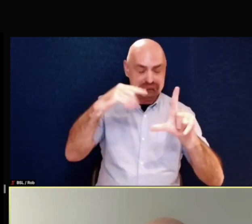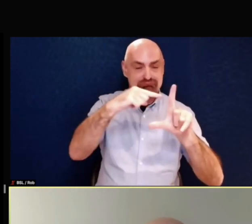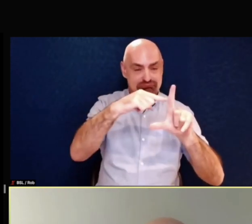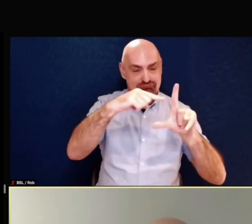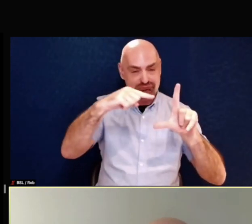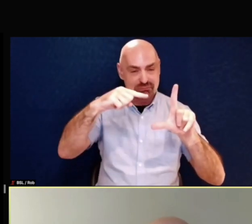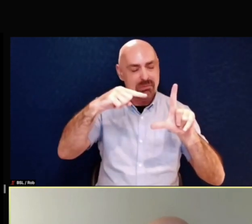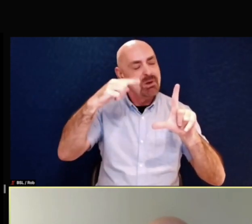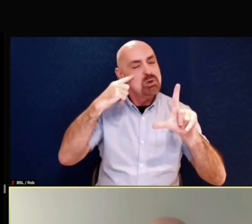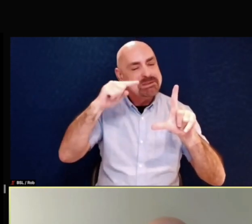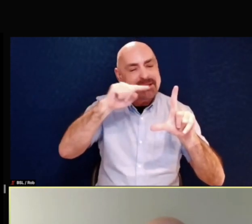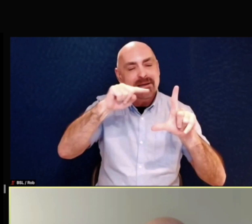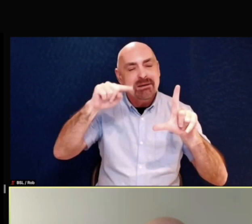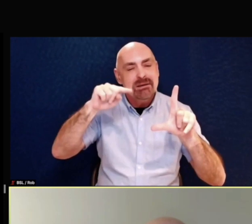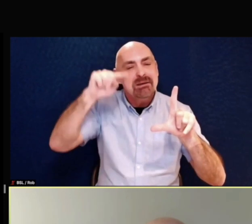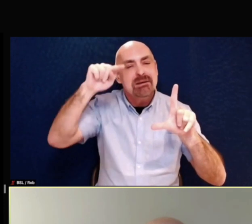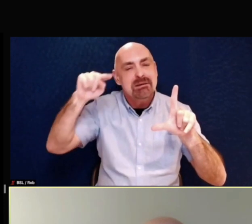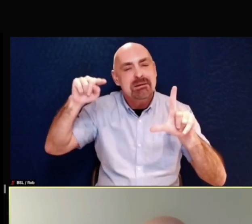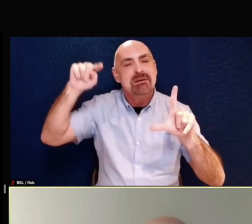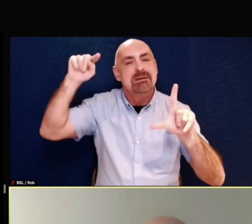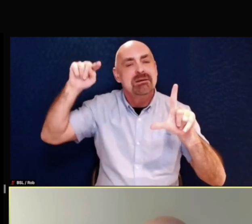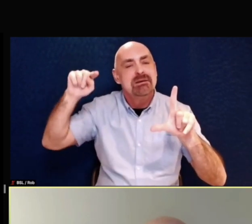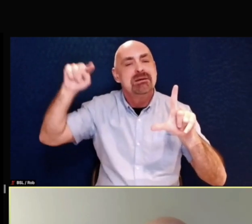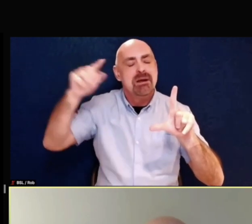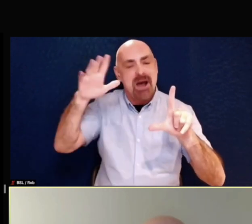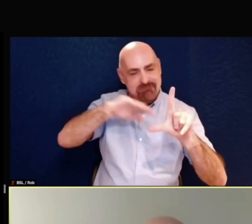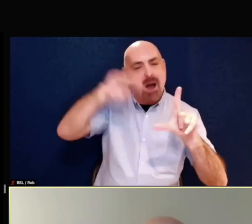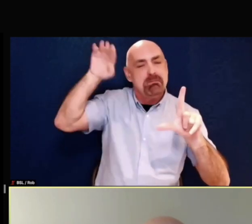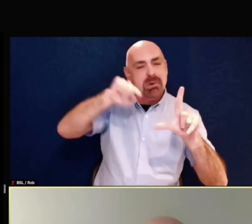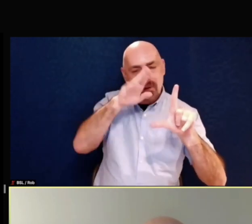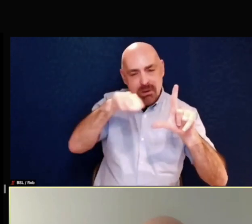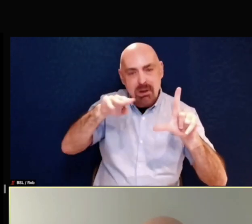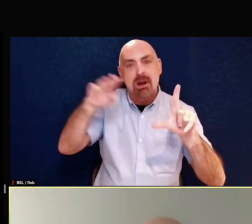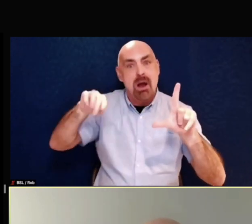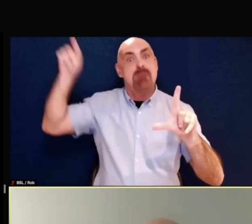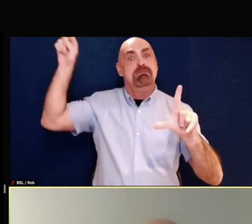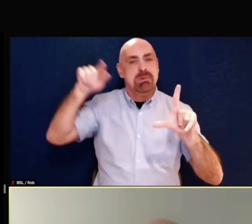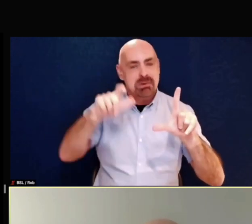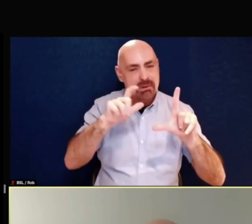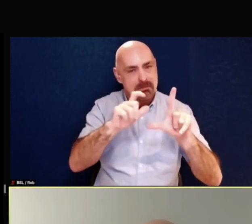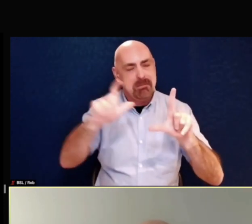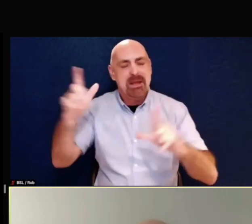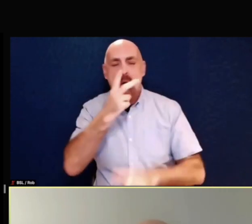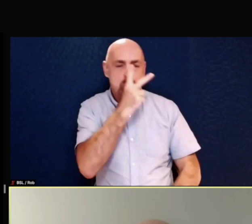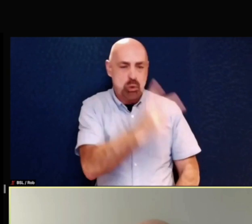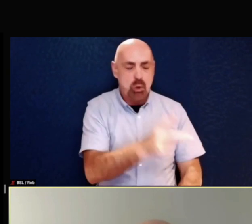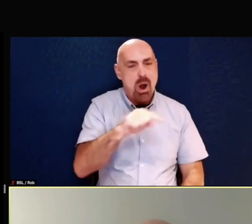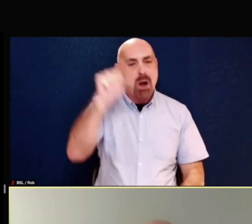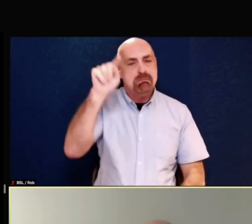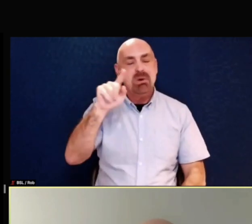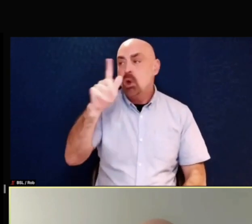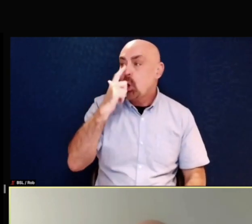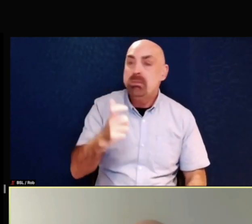you can see at various points, there are slight inflections upwards and bigger inflections upwards when they're age 2. And this